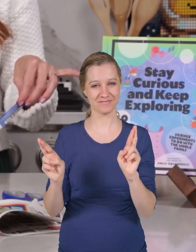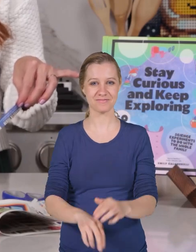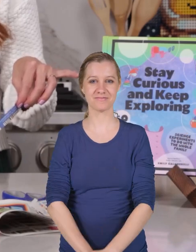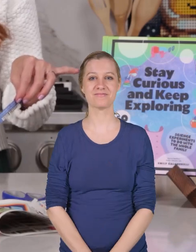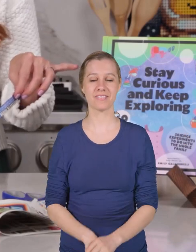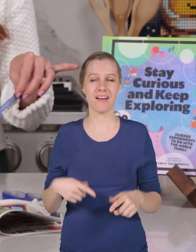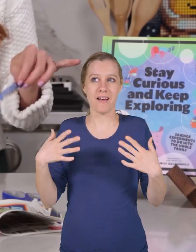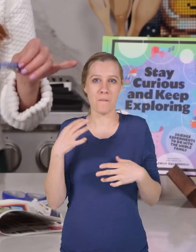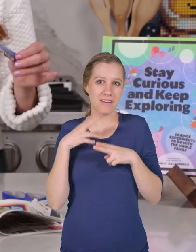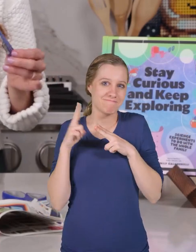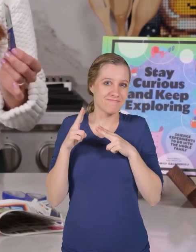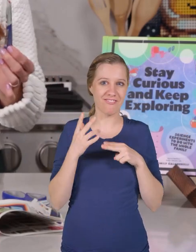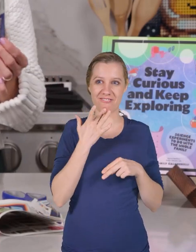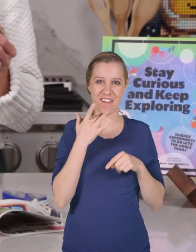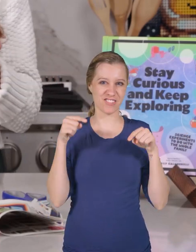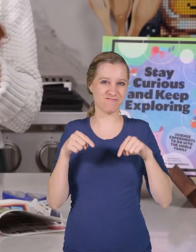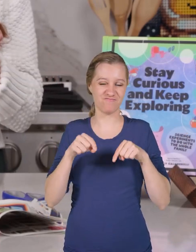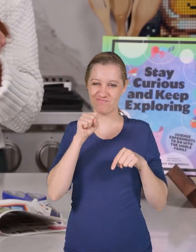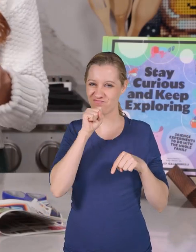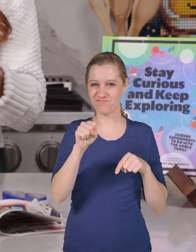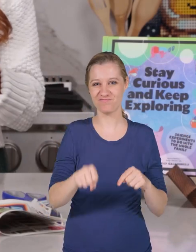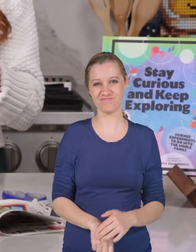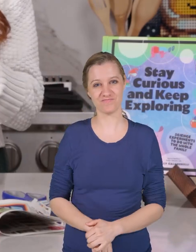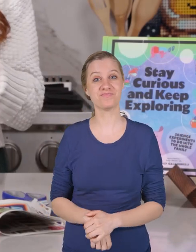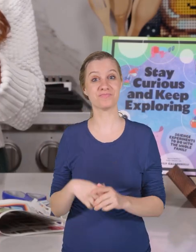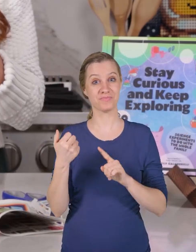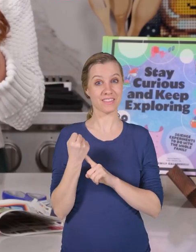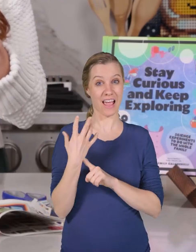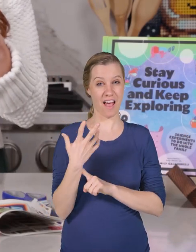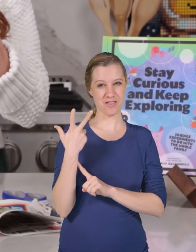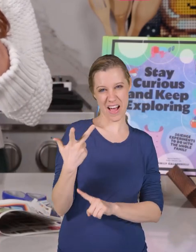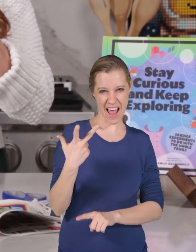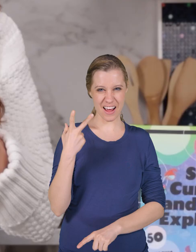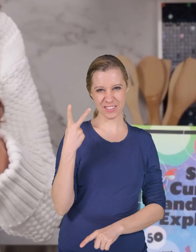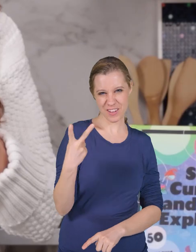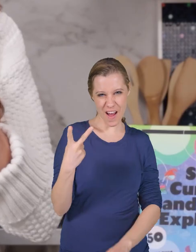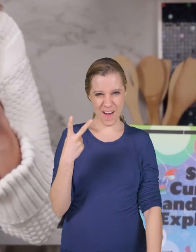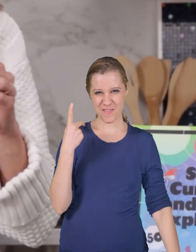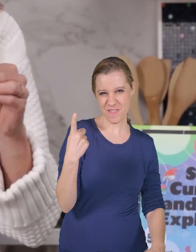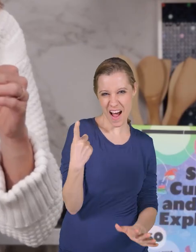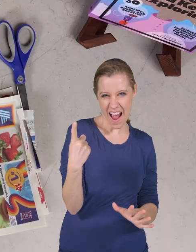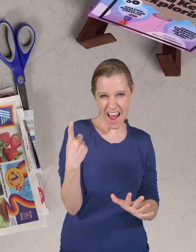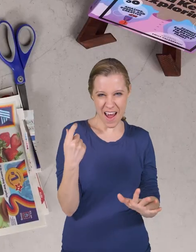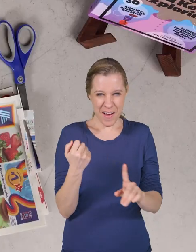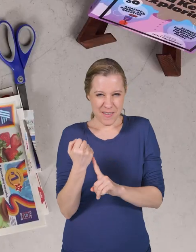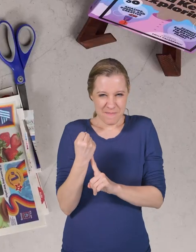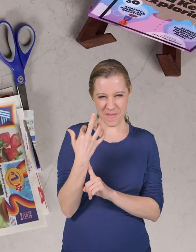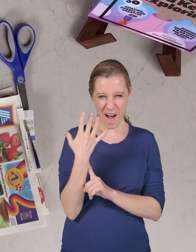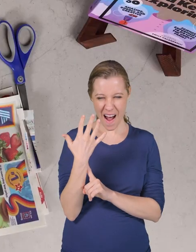ready? This is one of my favorite ones. Let's light this on fire in 3, 2, 1.